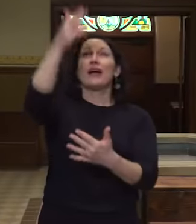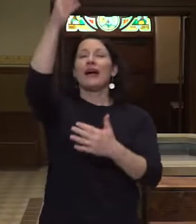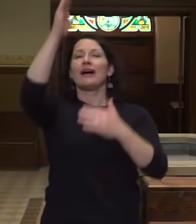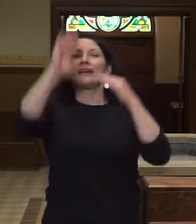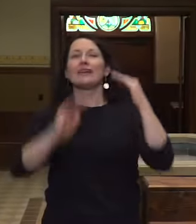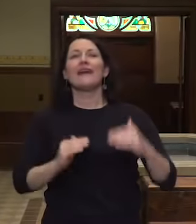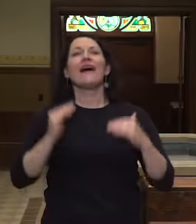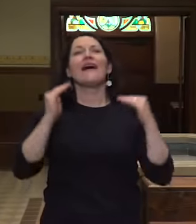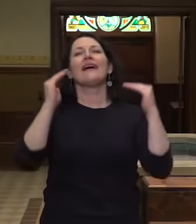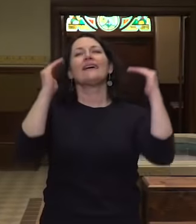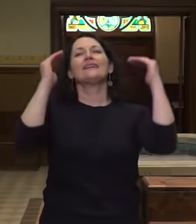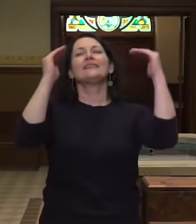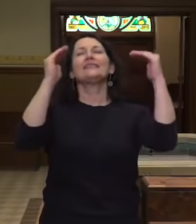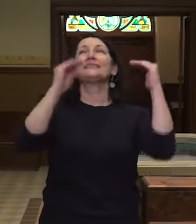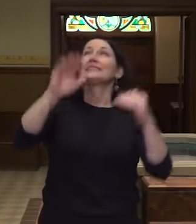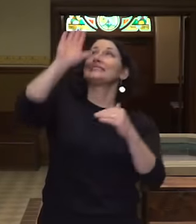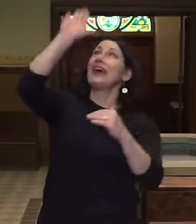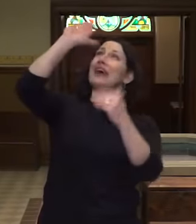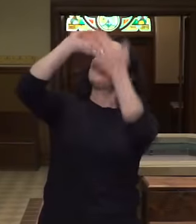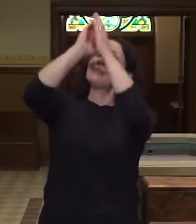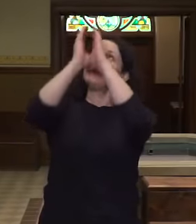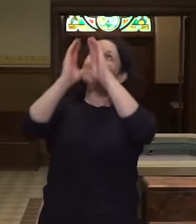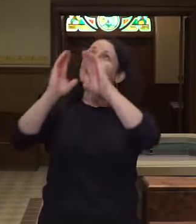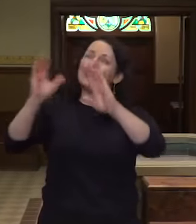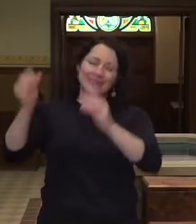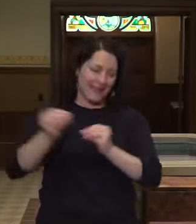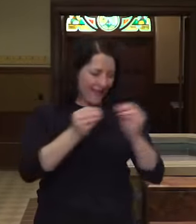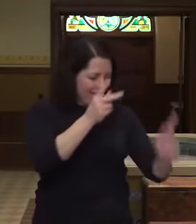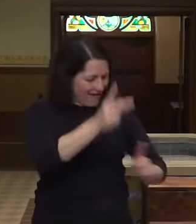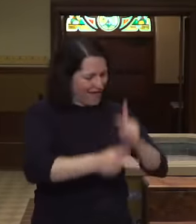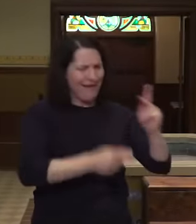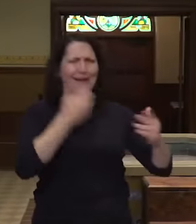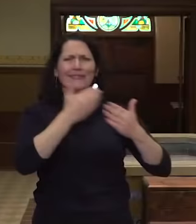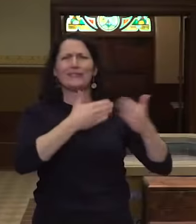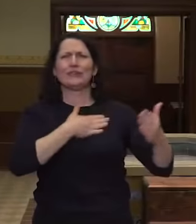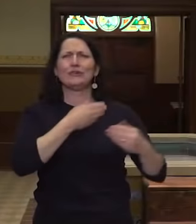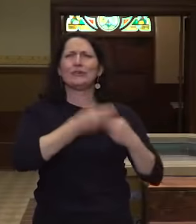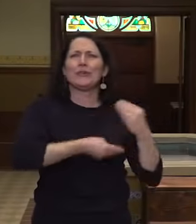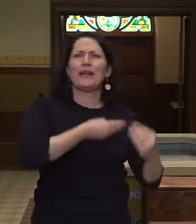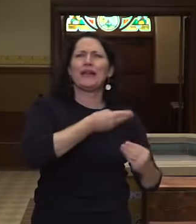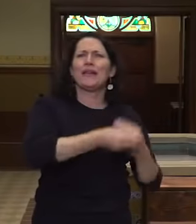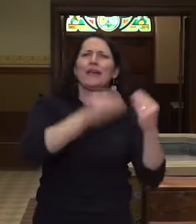to God in the highest, and on earth is the people of